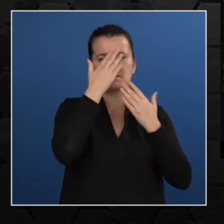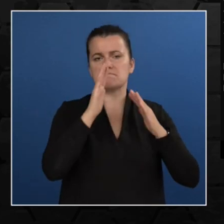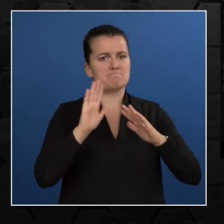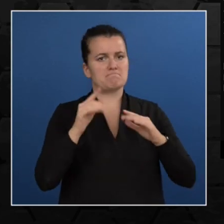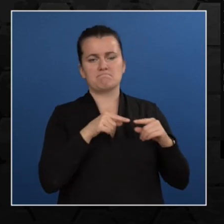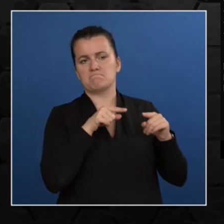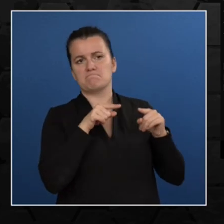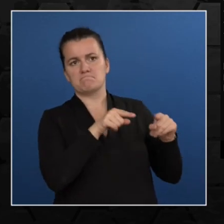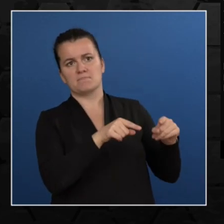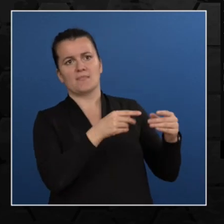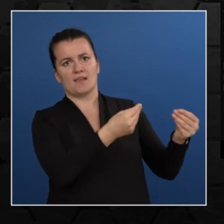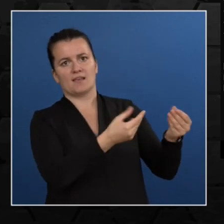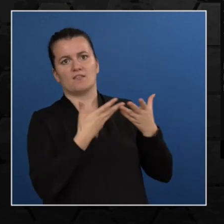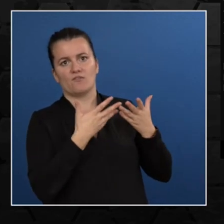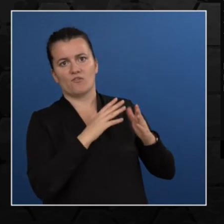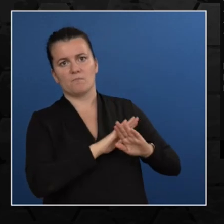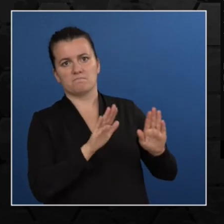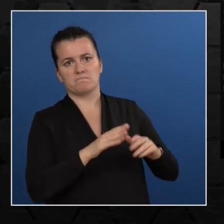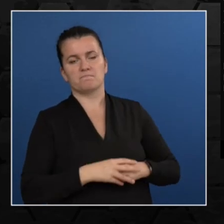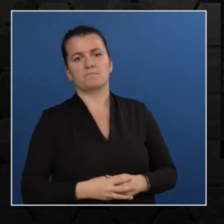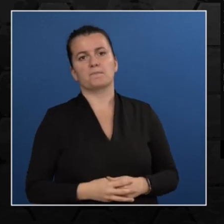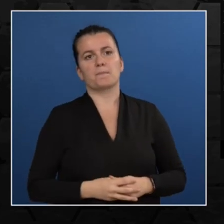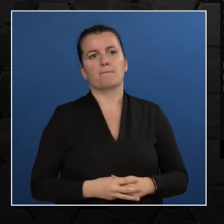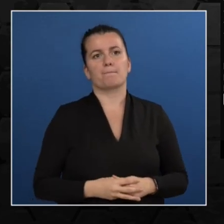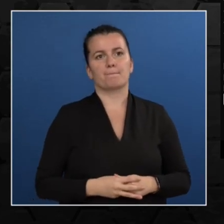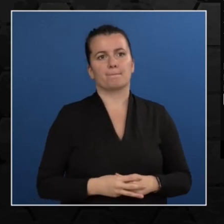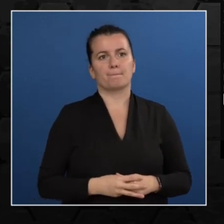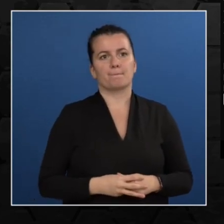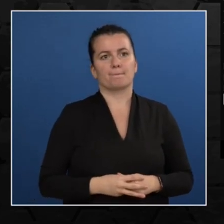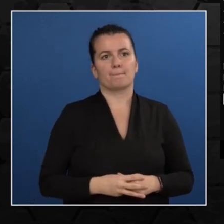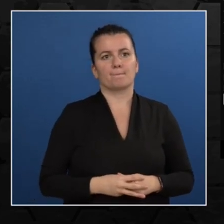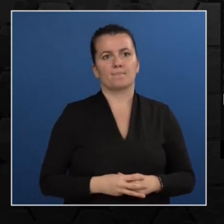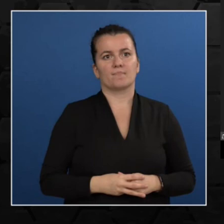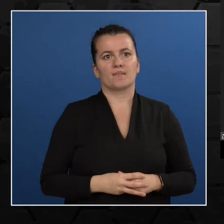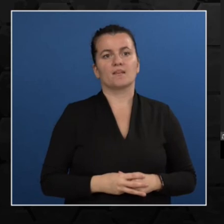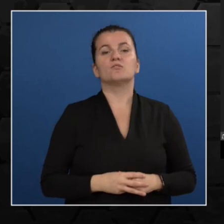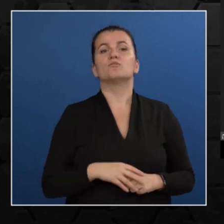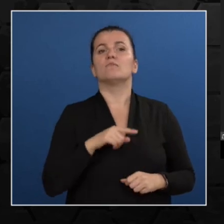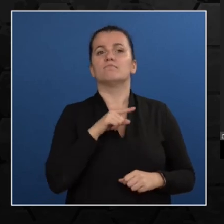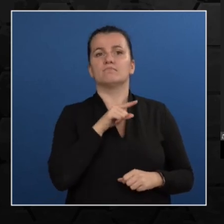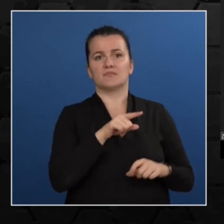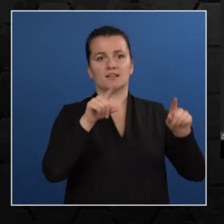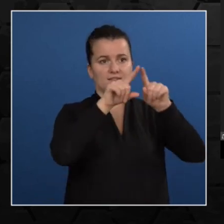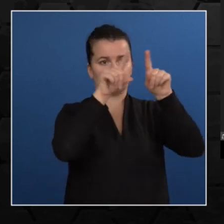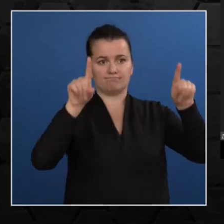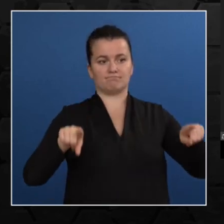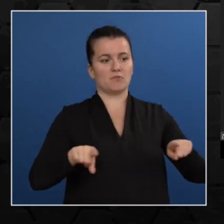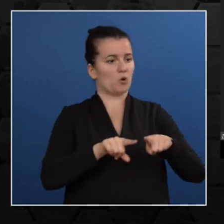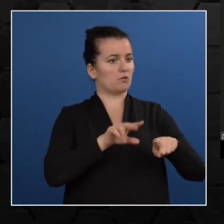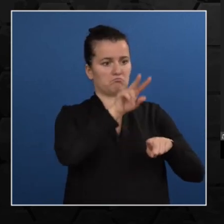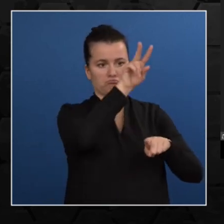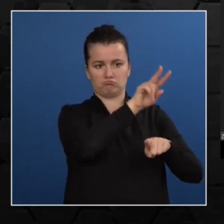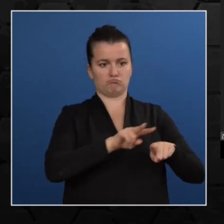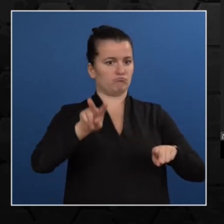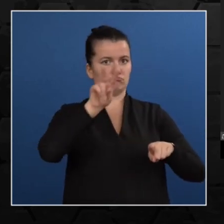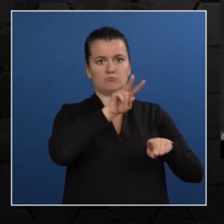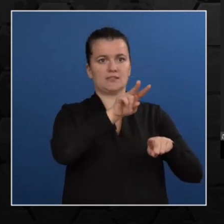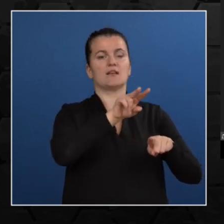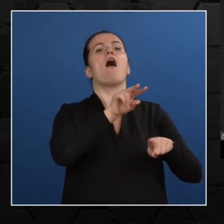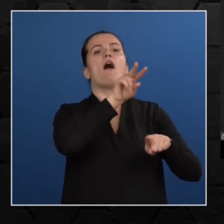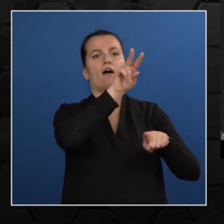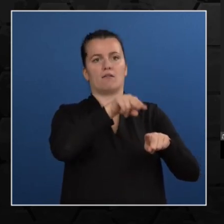That's on command line interface. And lastly, to move on before time runs out,